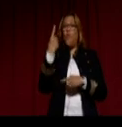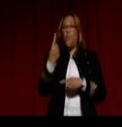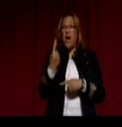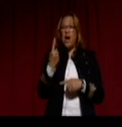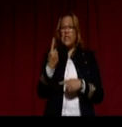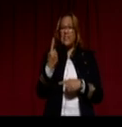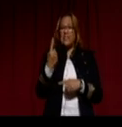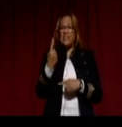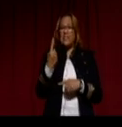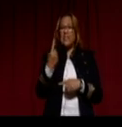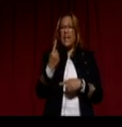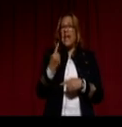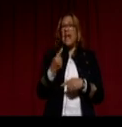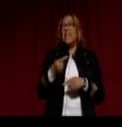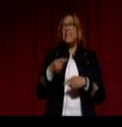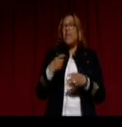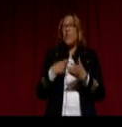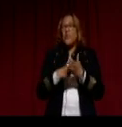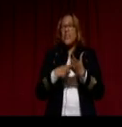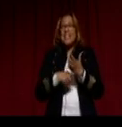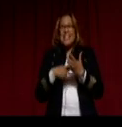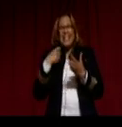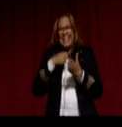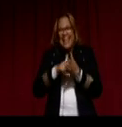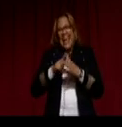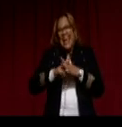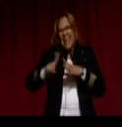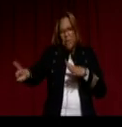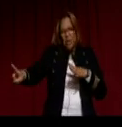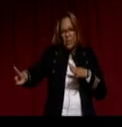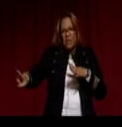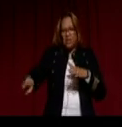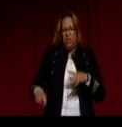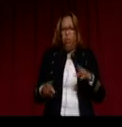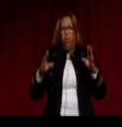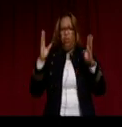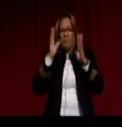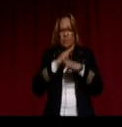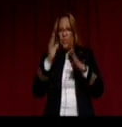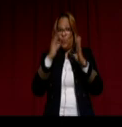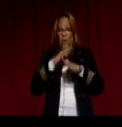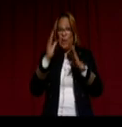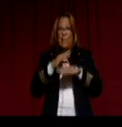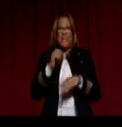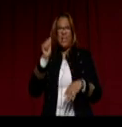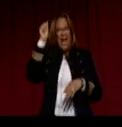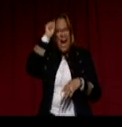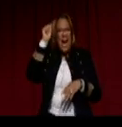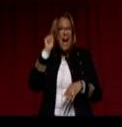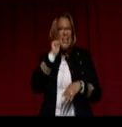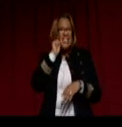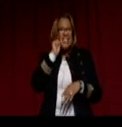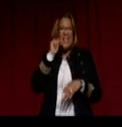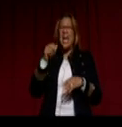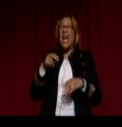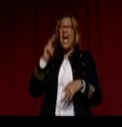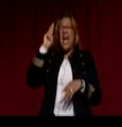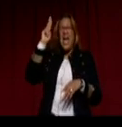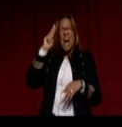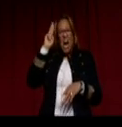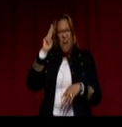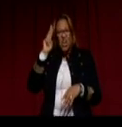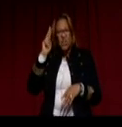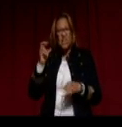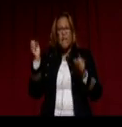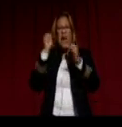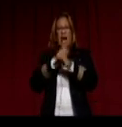our family were recent immigrants, so they had to be worried about the aunts and uncles back in Europe getting caught between the fighting.